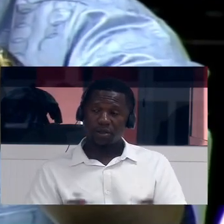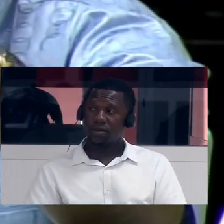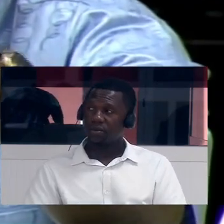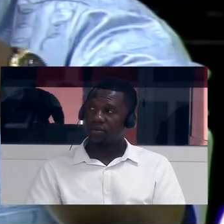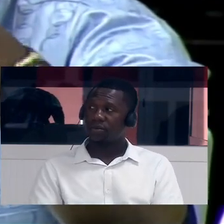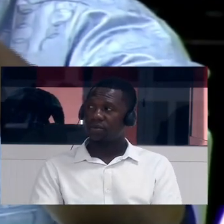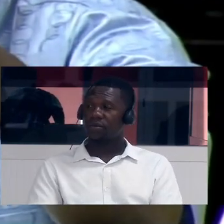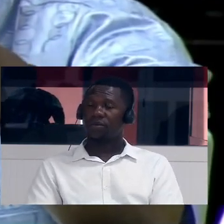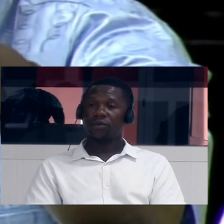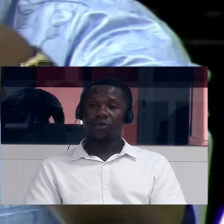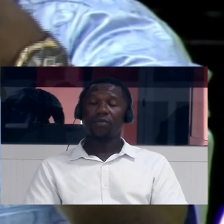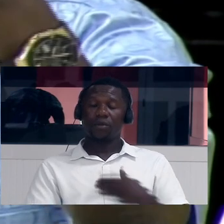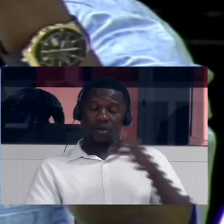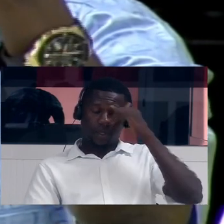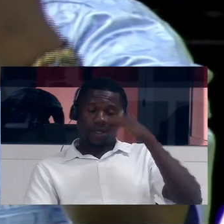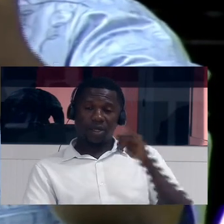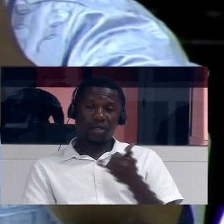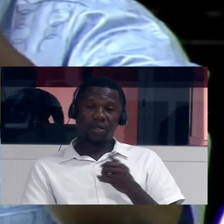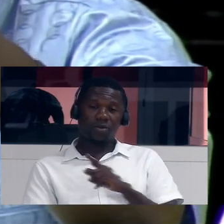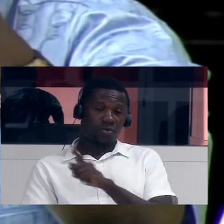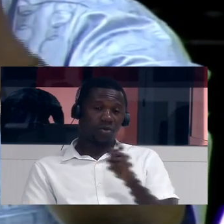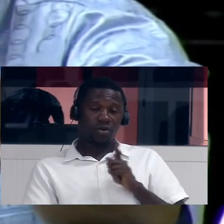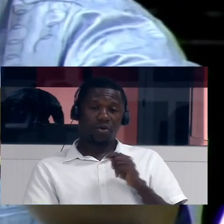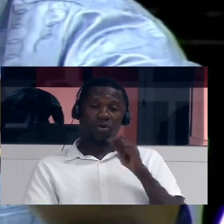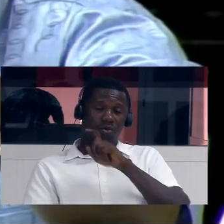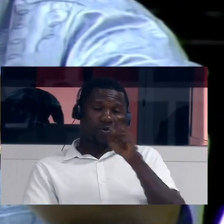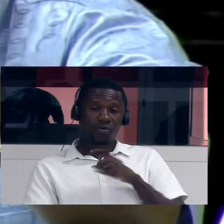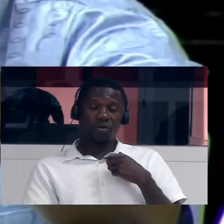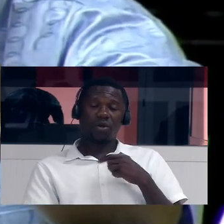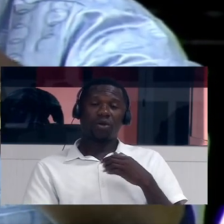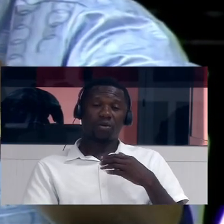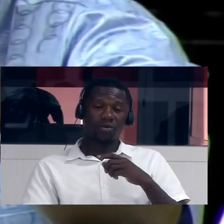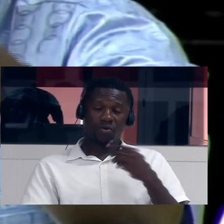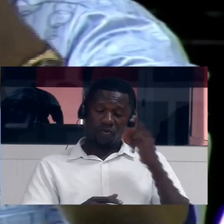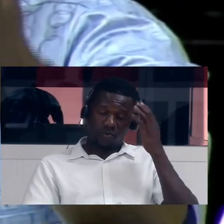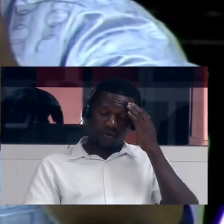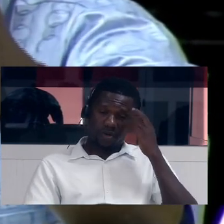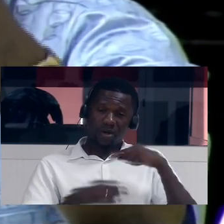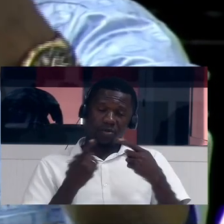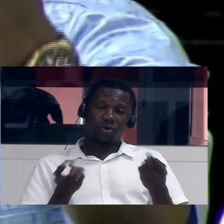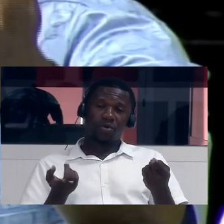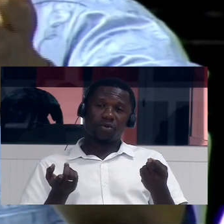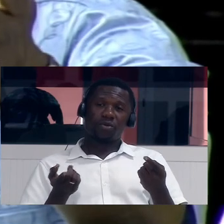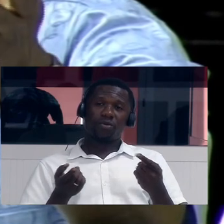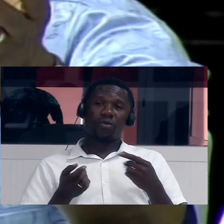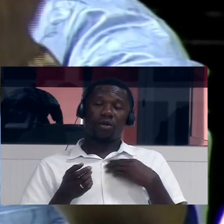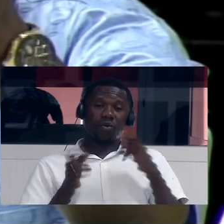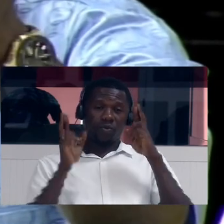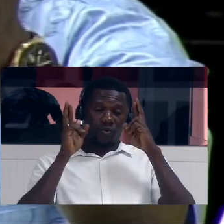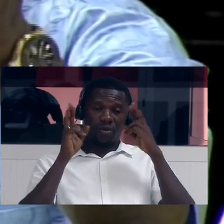I agree. Those are questions we are also concerned about. And I agree, these are questions... I wish I